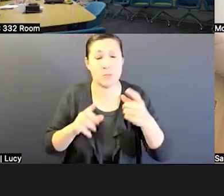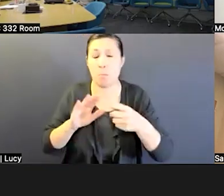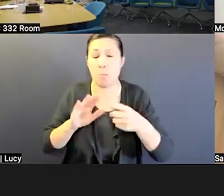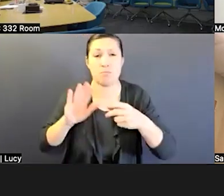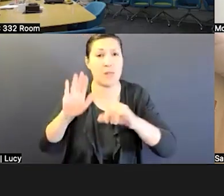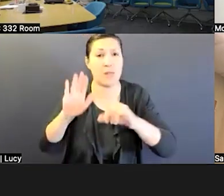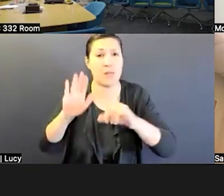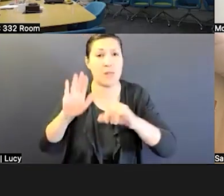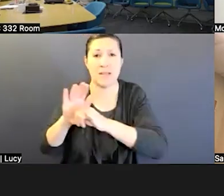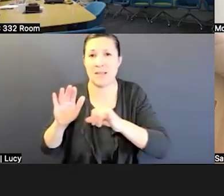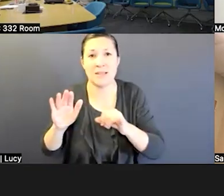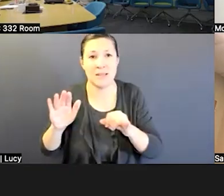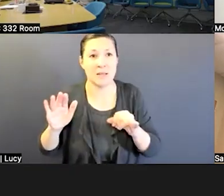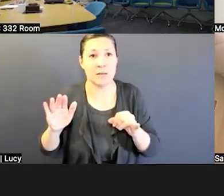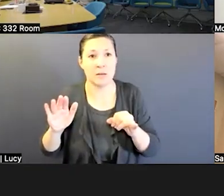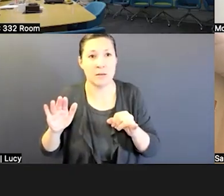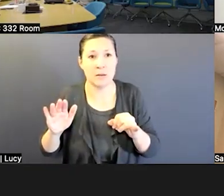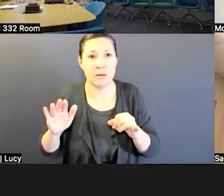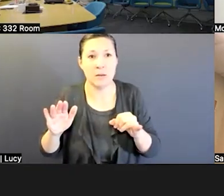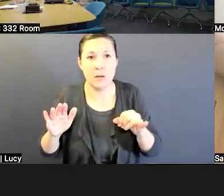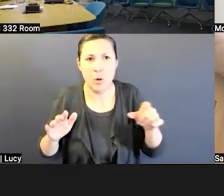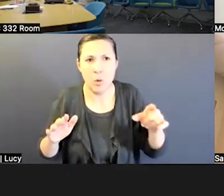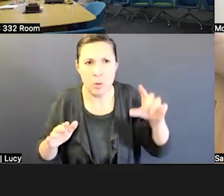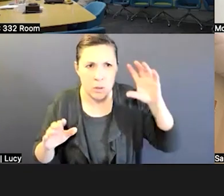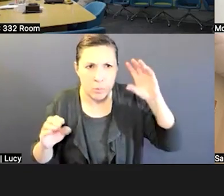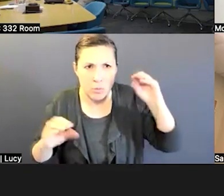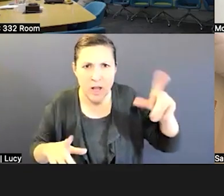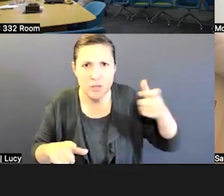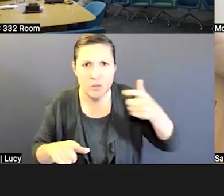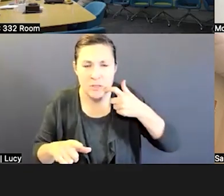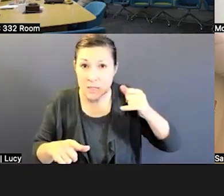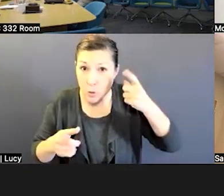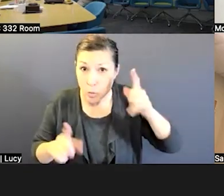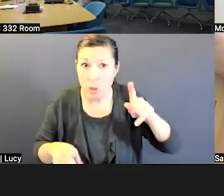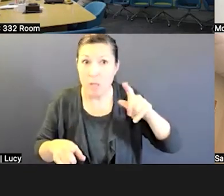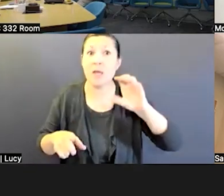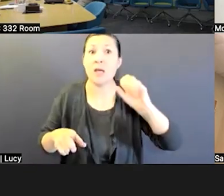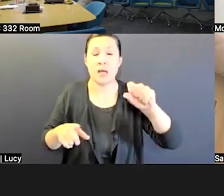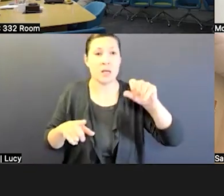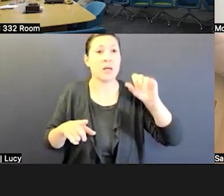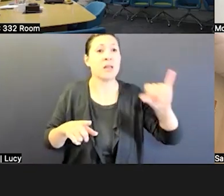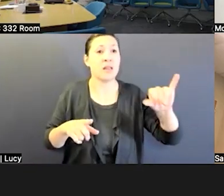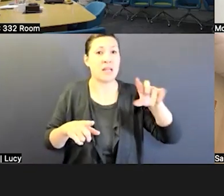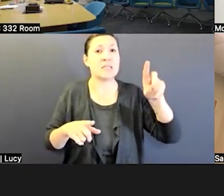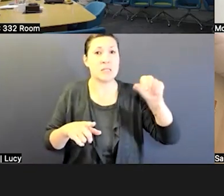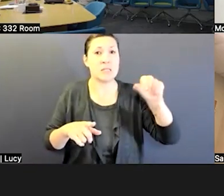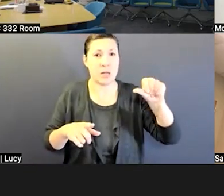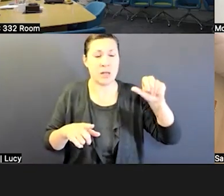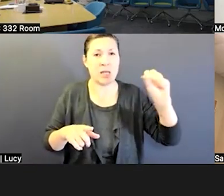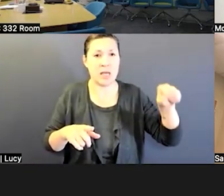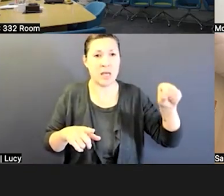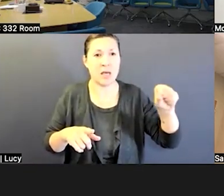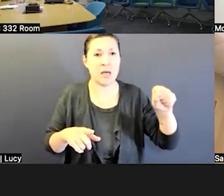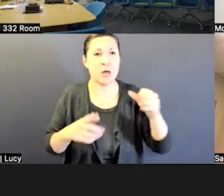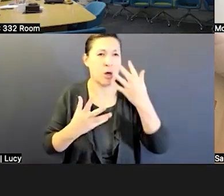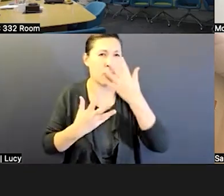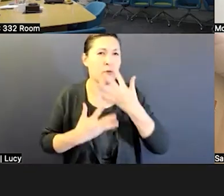So agreeing or disagreeing? Agree. Yeah. It is a disability, unfortunately, because we